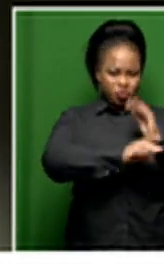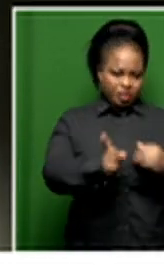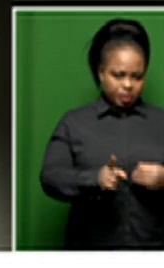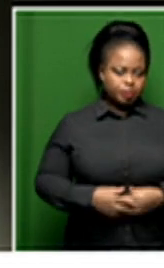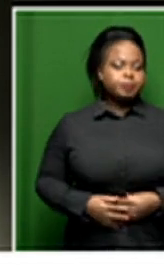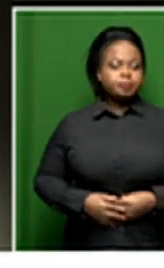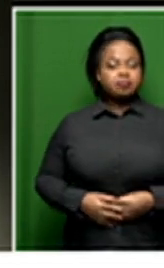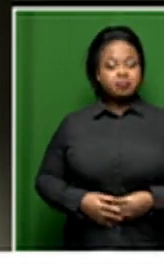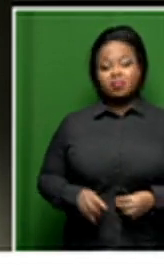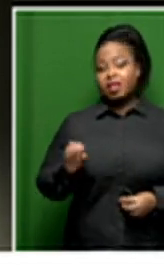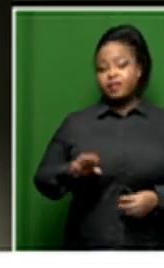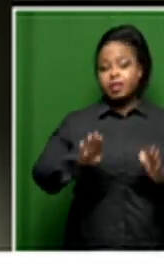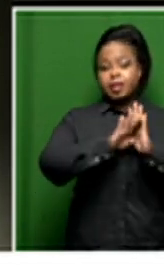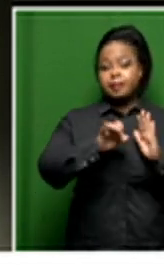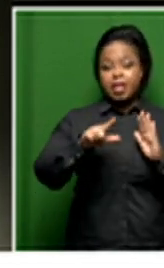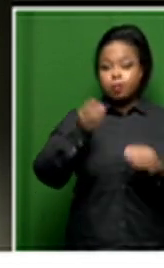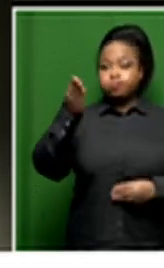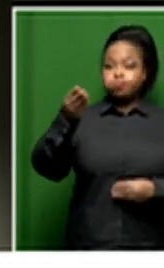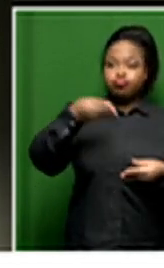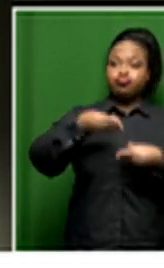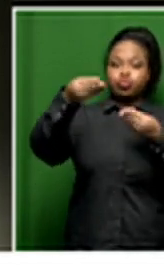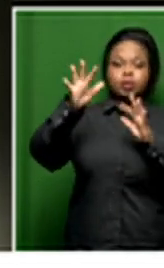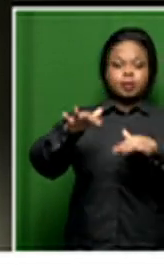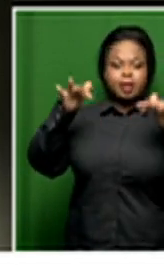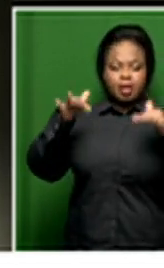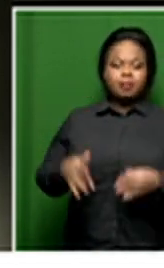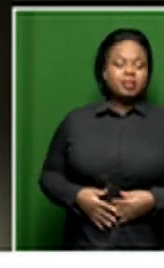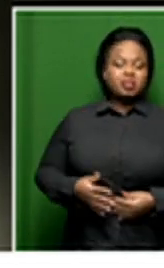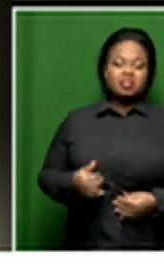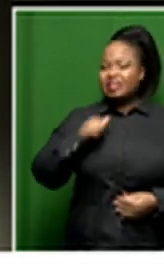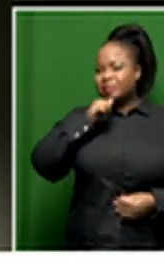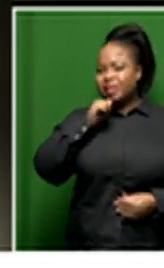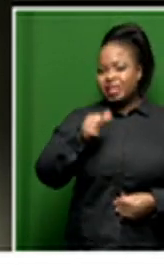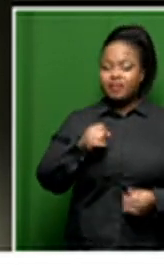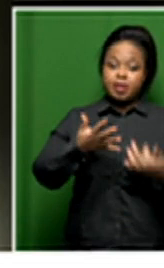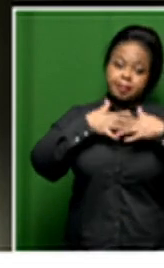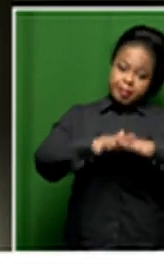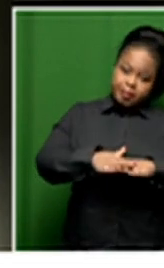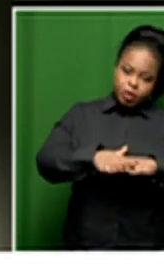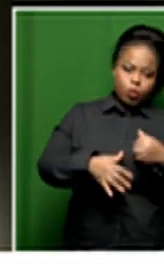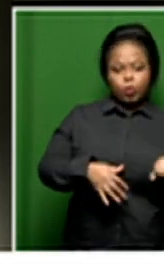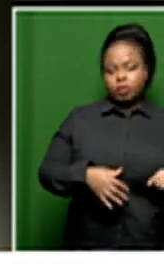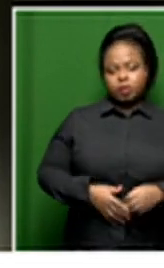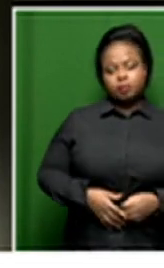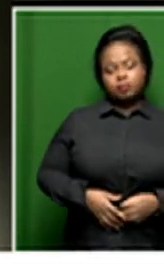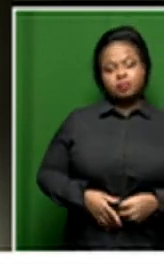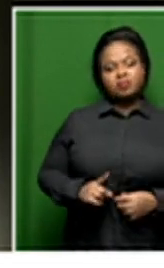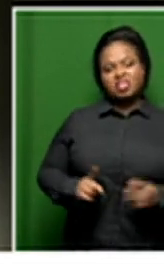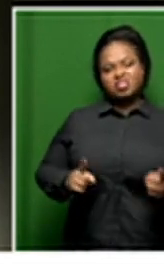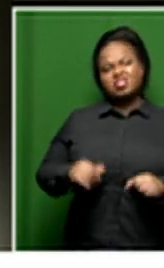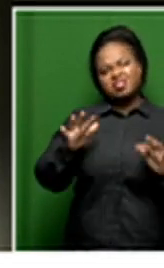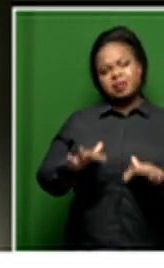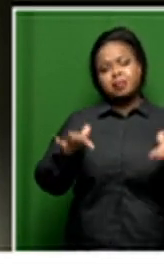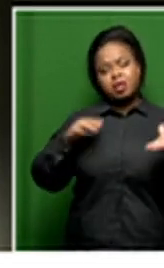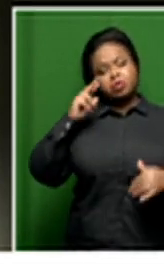Constitution. If the bill is with Parliament, so it's not a question of it being implemented, it's got to be passed. And basically